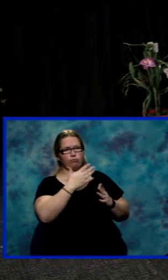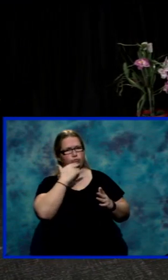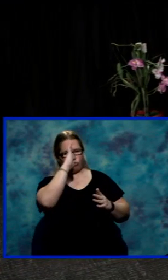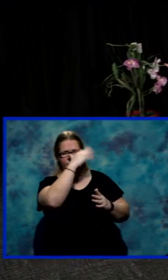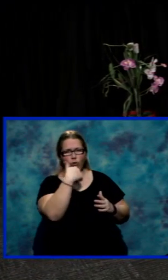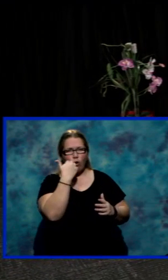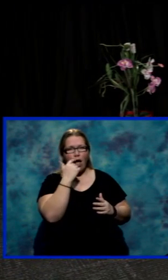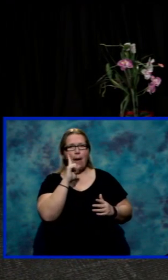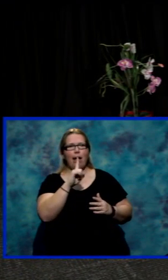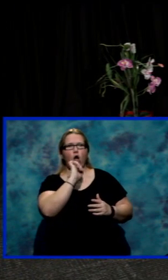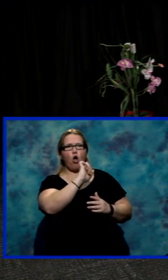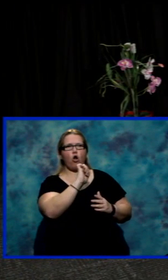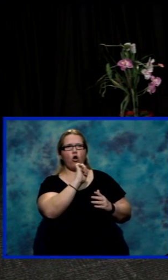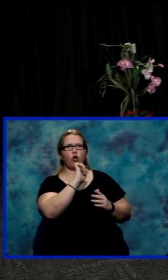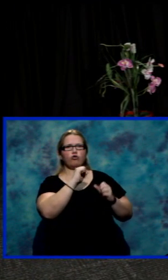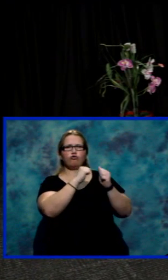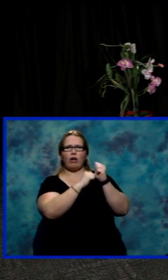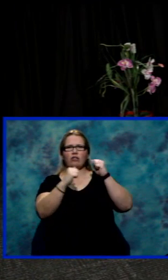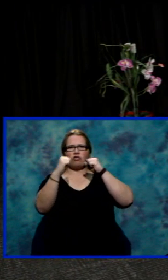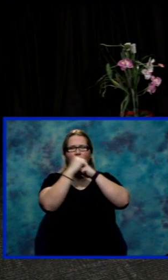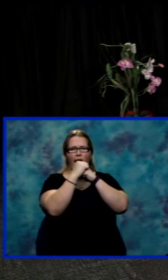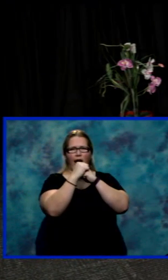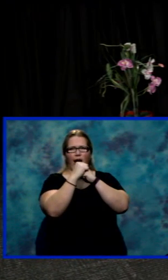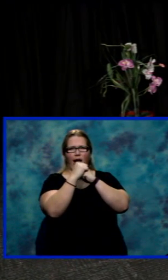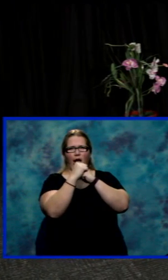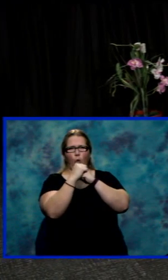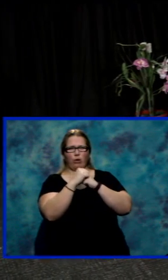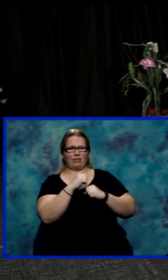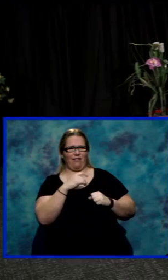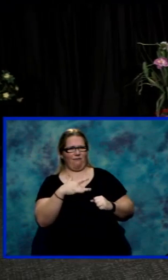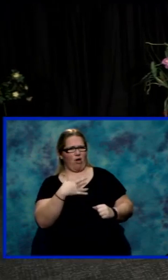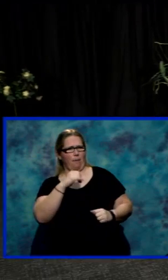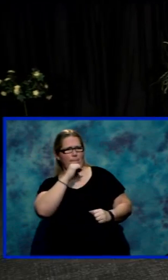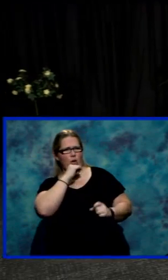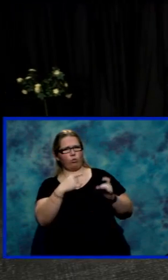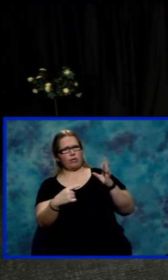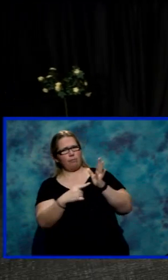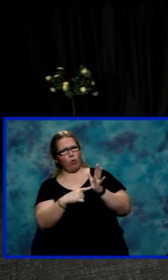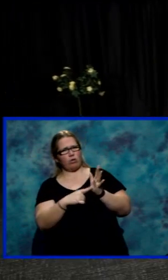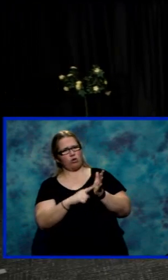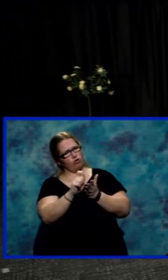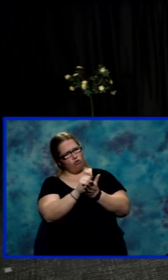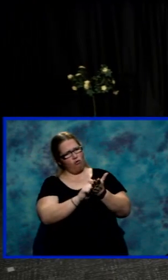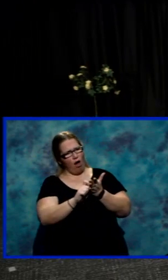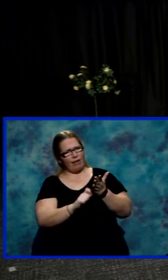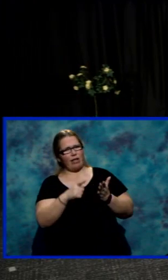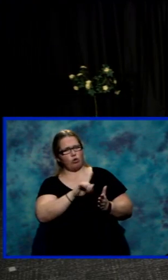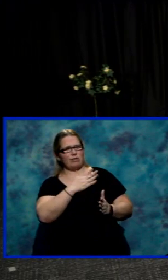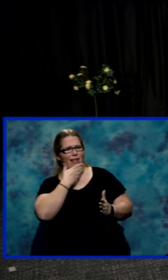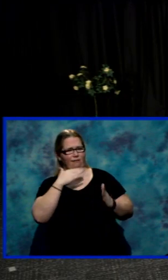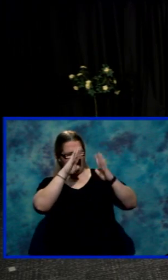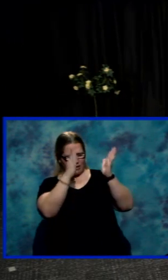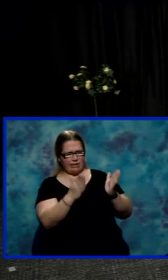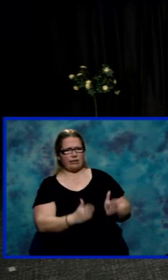features, but her structure was of such a nature that men felt that it was important to write that she was lovely in form.